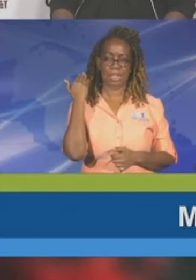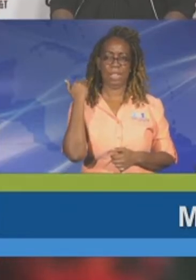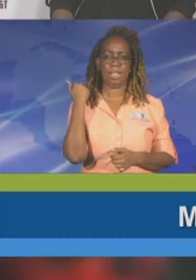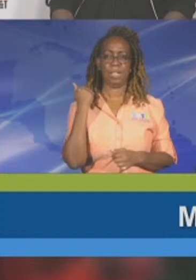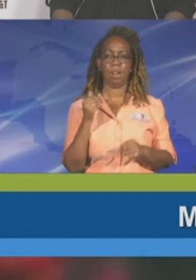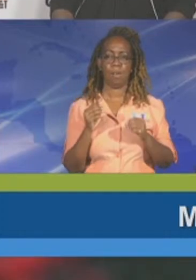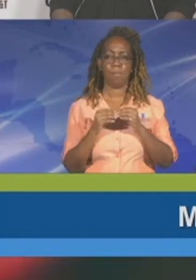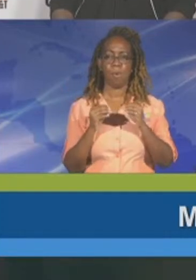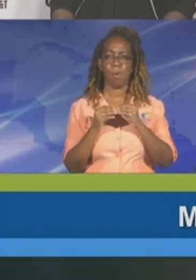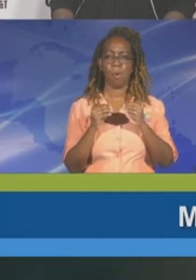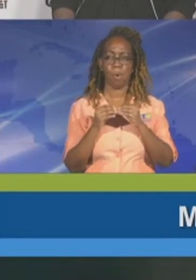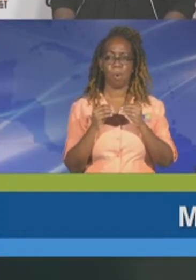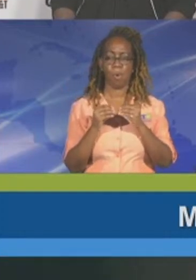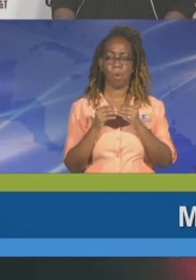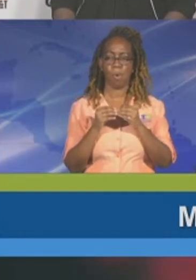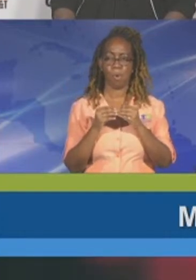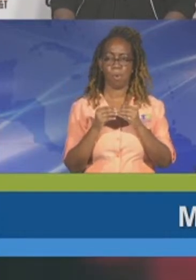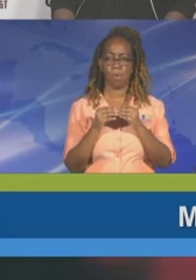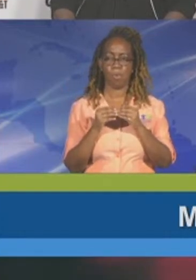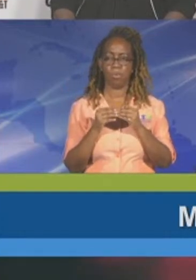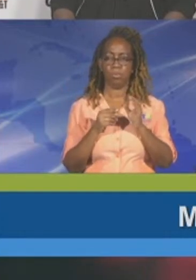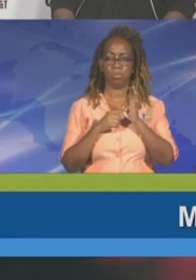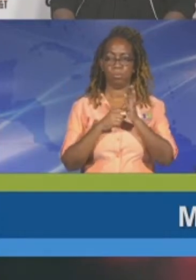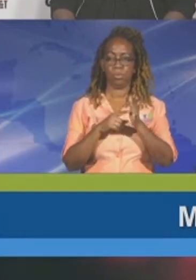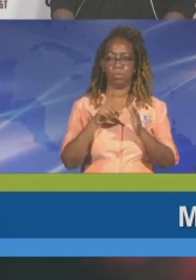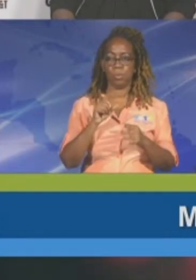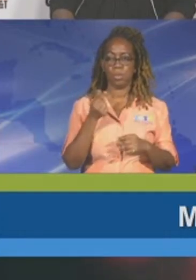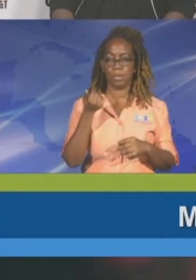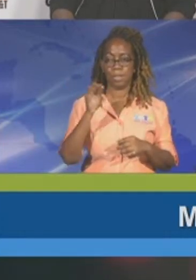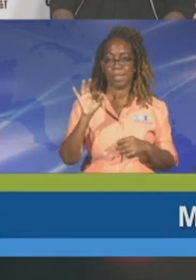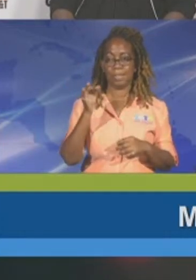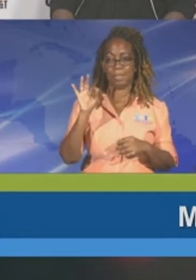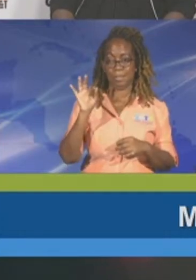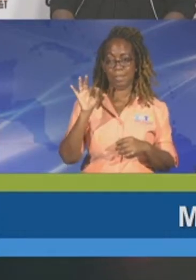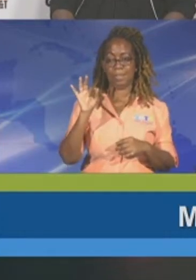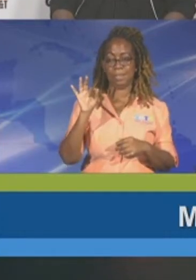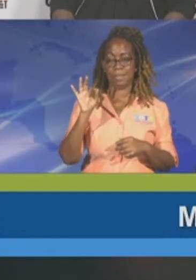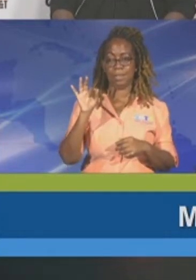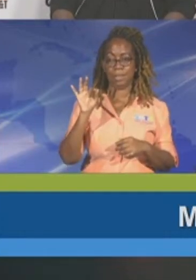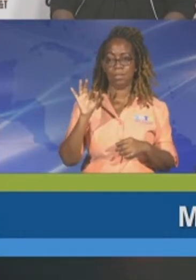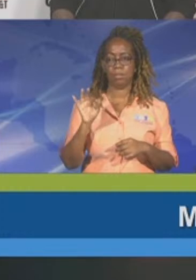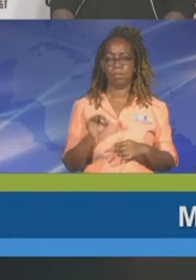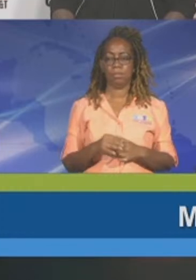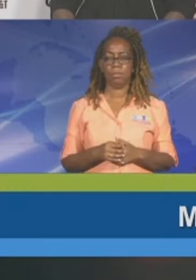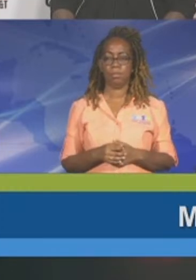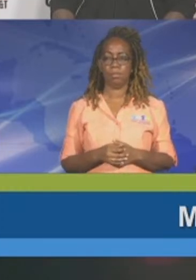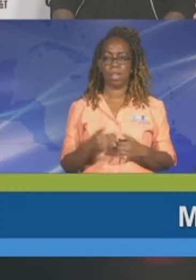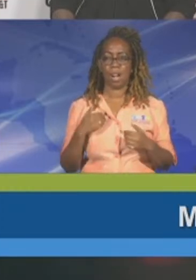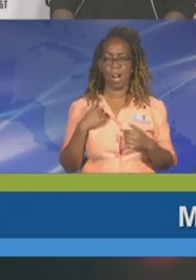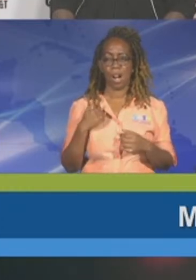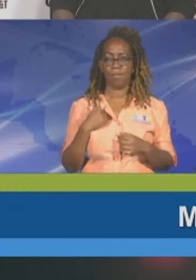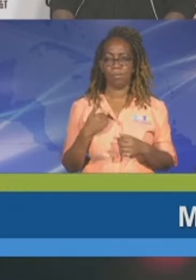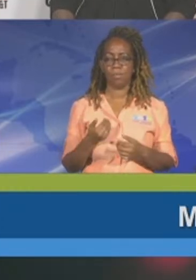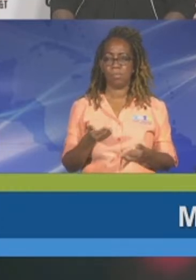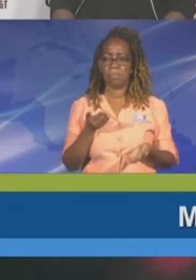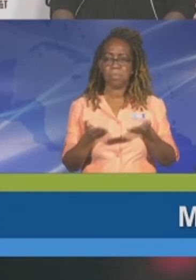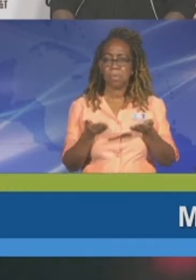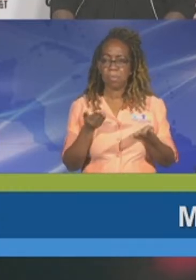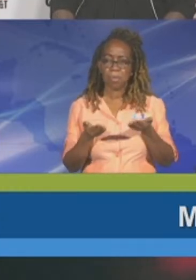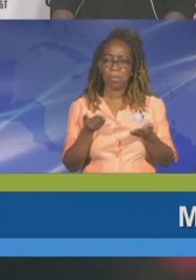Organization statistics, and that's the 2019 suicide rates, tell us that we have a national average